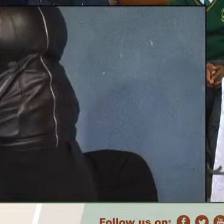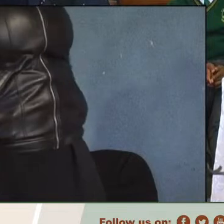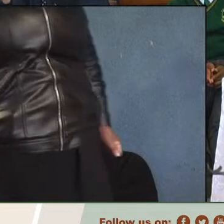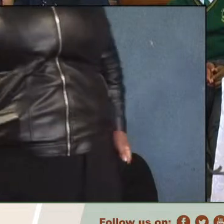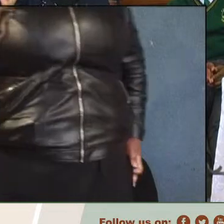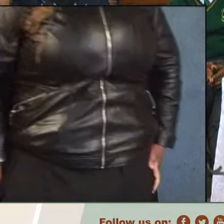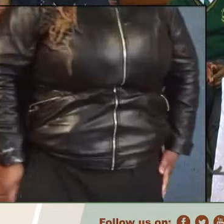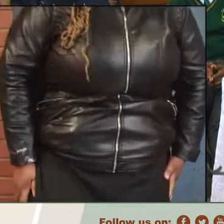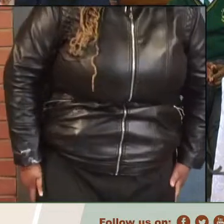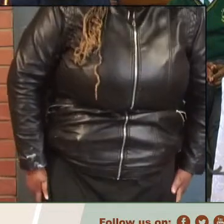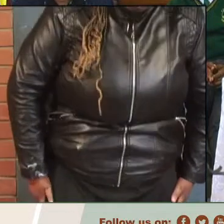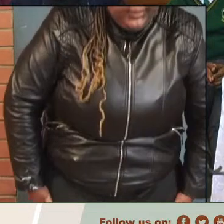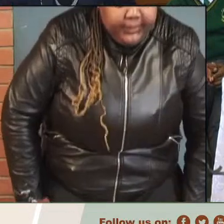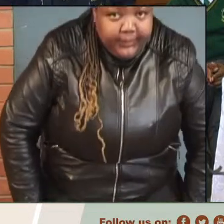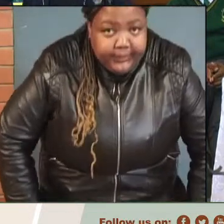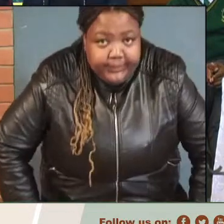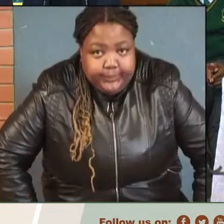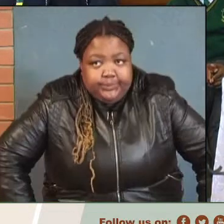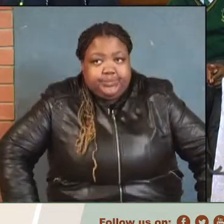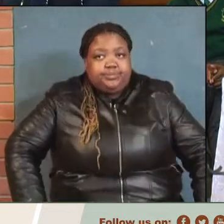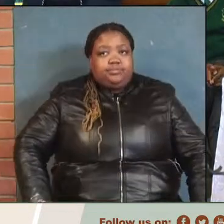Interruption. You're granted.